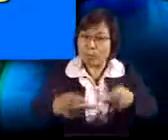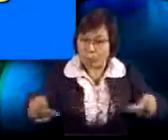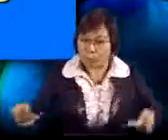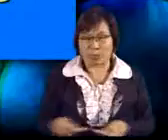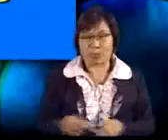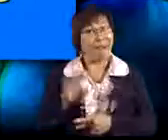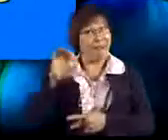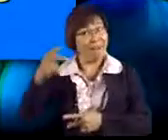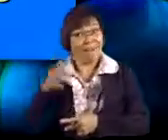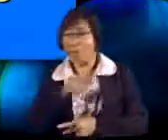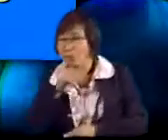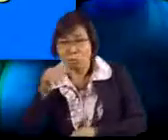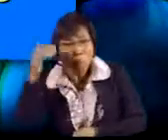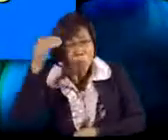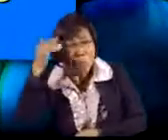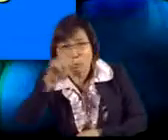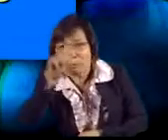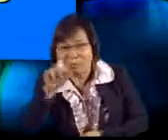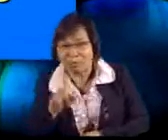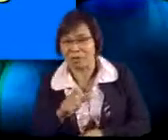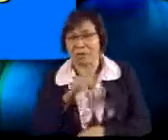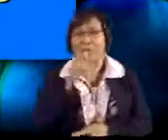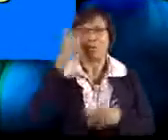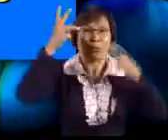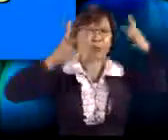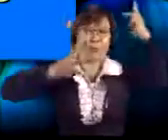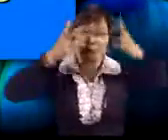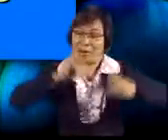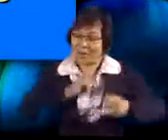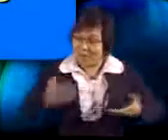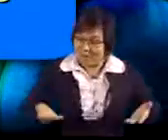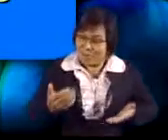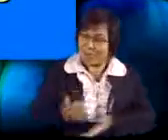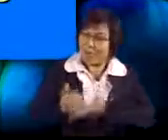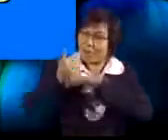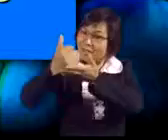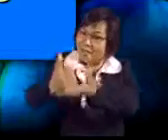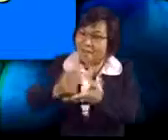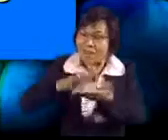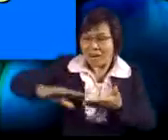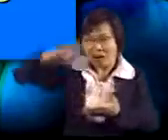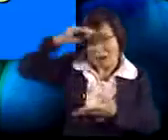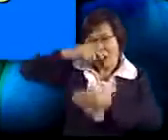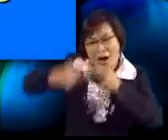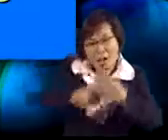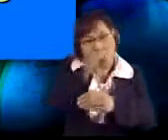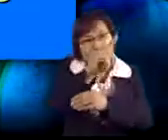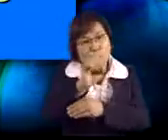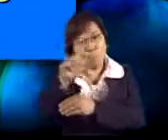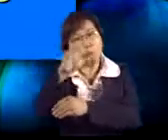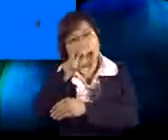Huh? You don't know. Don't worry. I'm here to help you to learn about volume